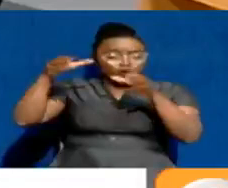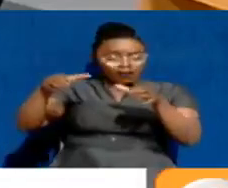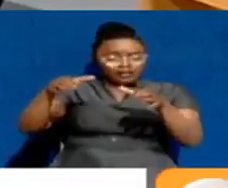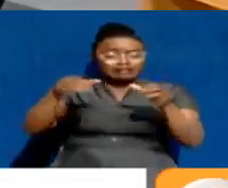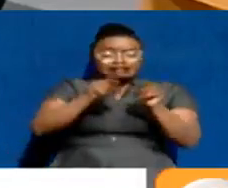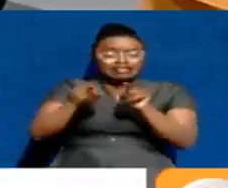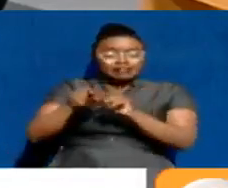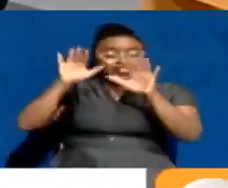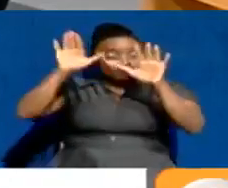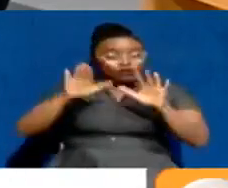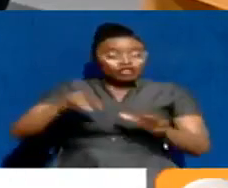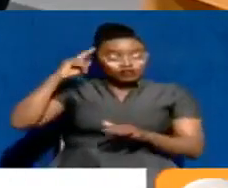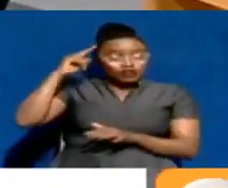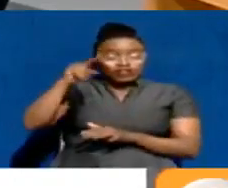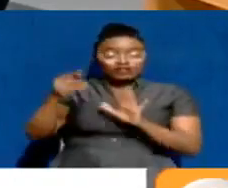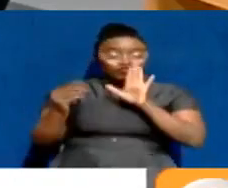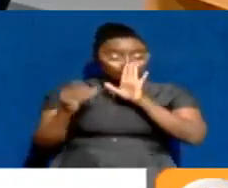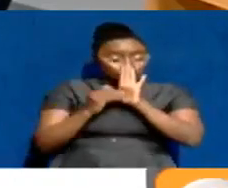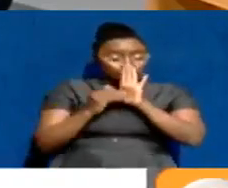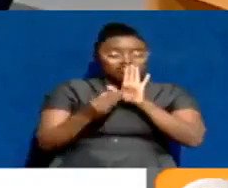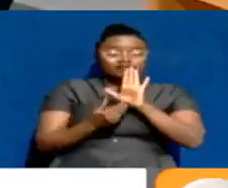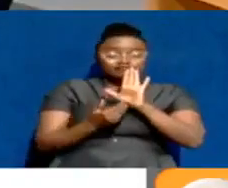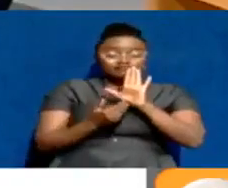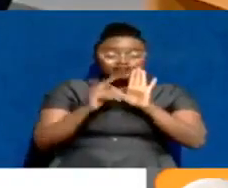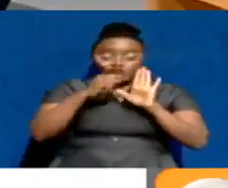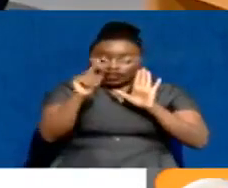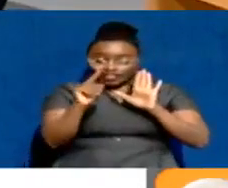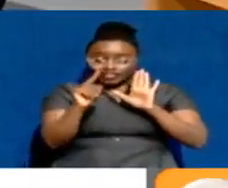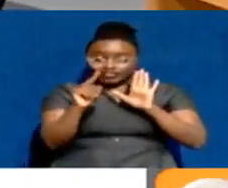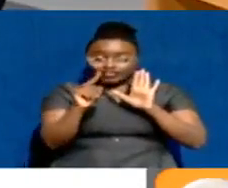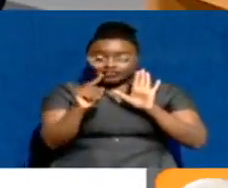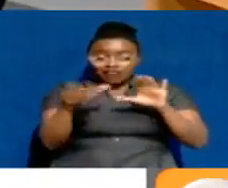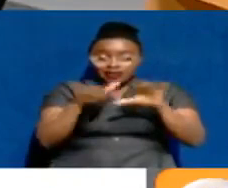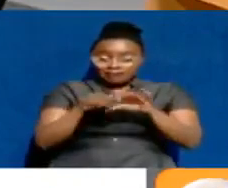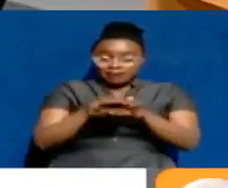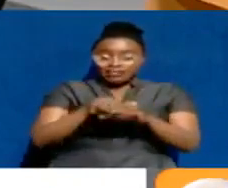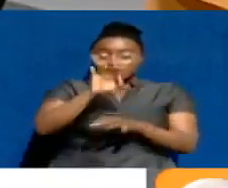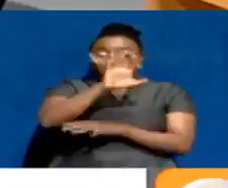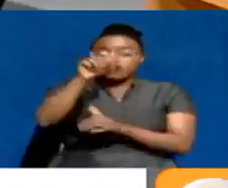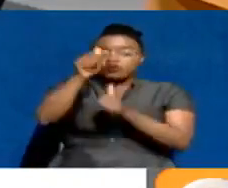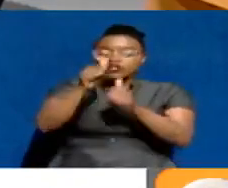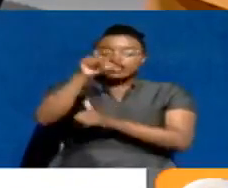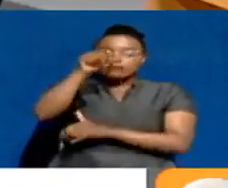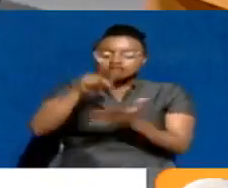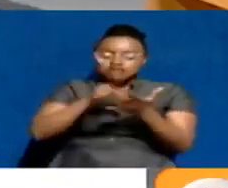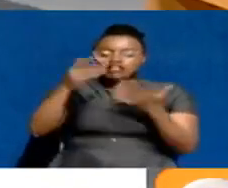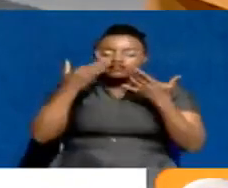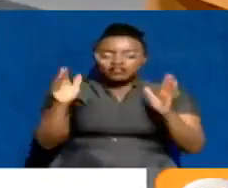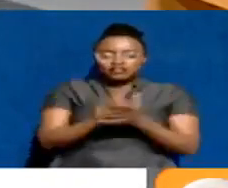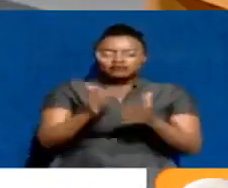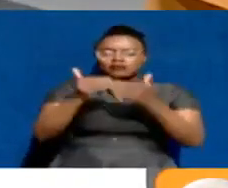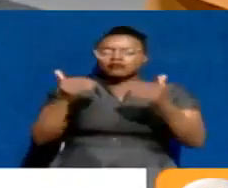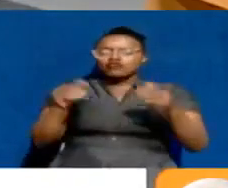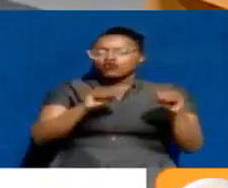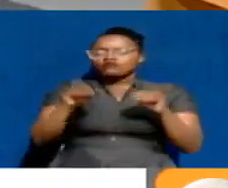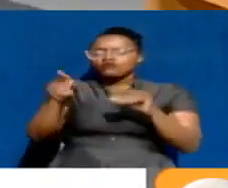also important, by the way, for them to indicate, right, the membership fee that has been paid. Now, before